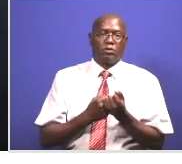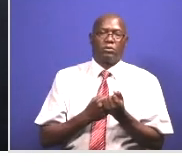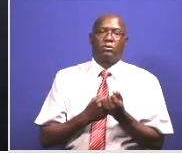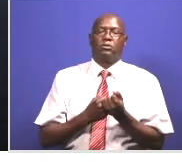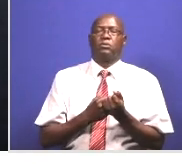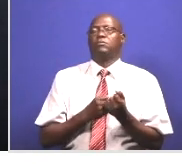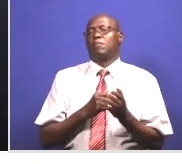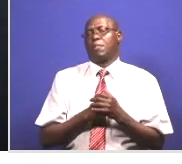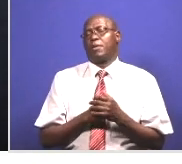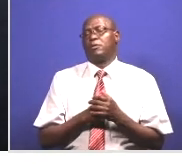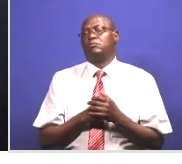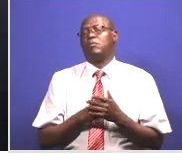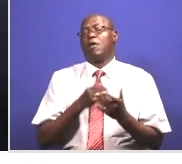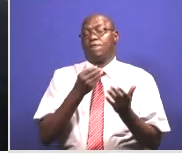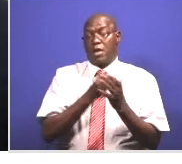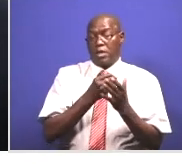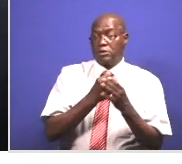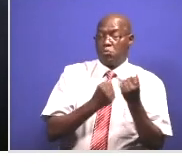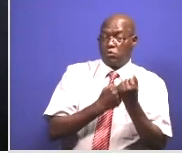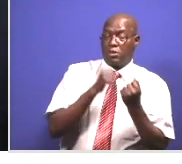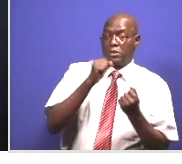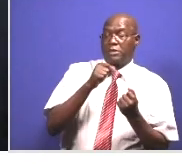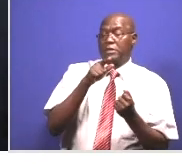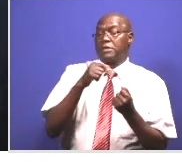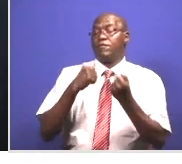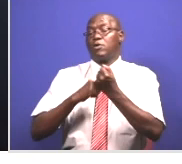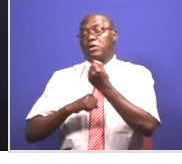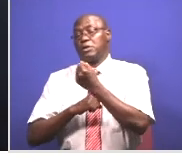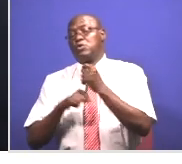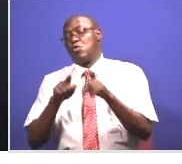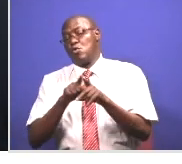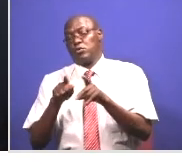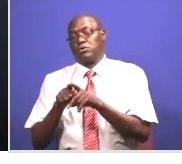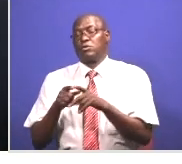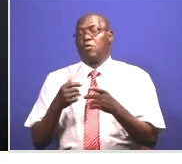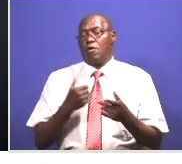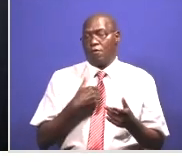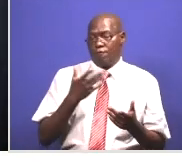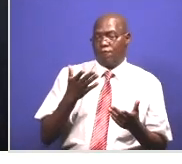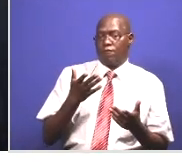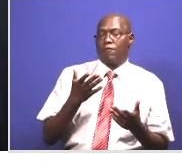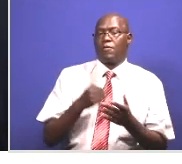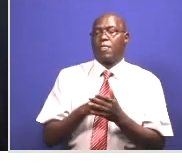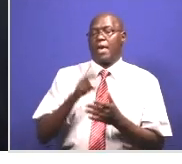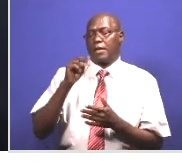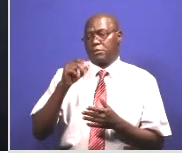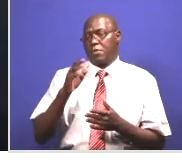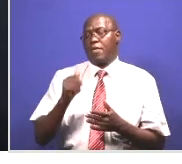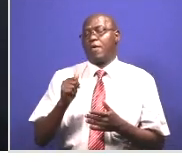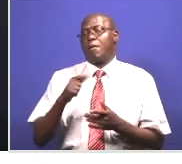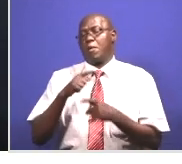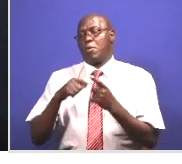support, these institutions or these foundations also offer mentorship, which is something NCBA is passionate about.